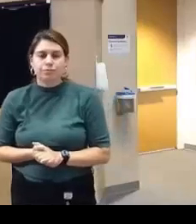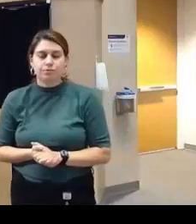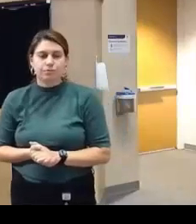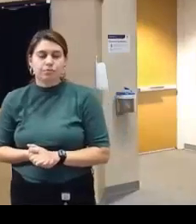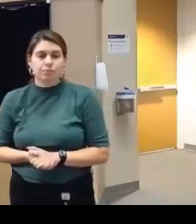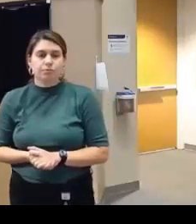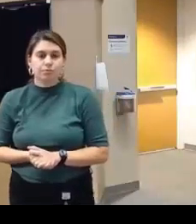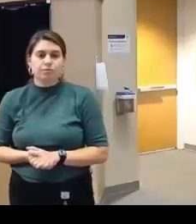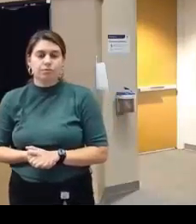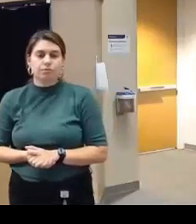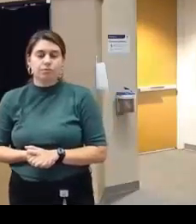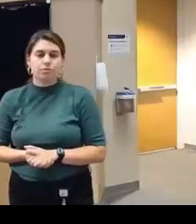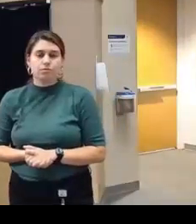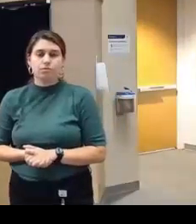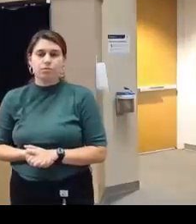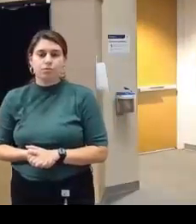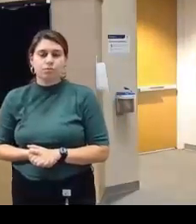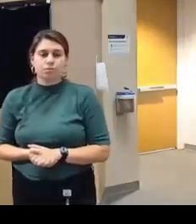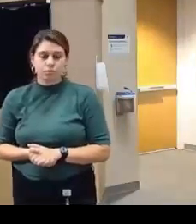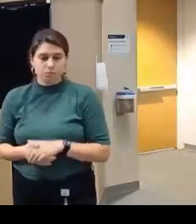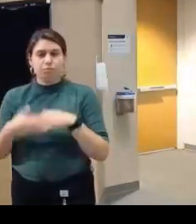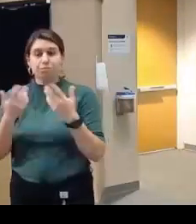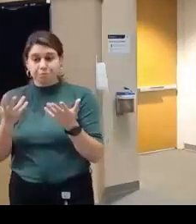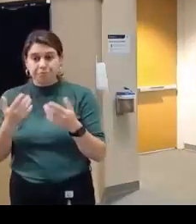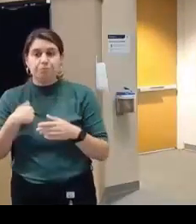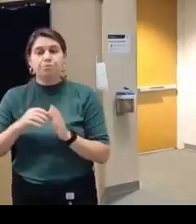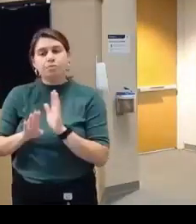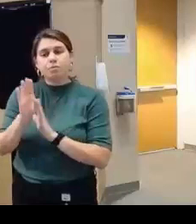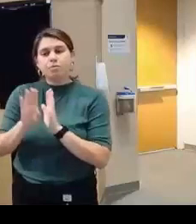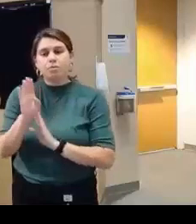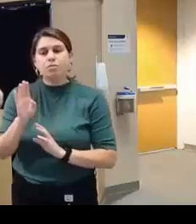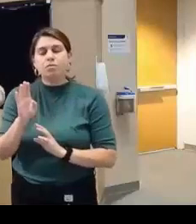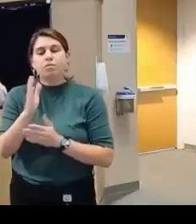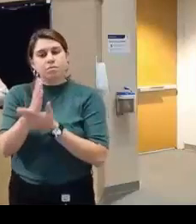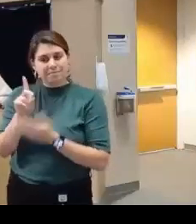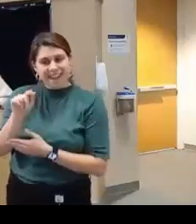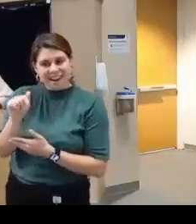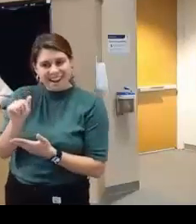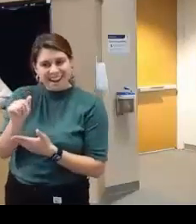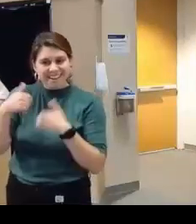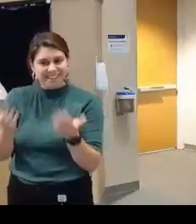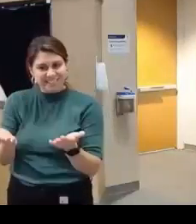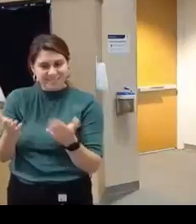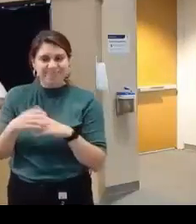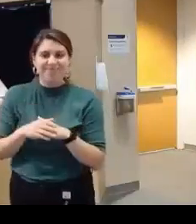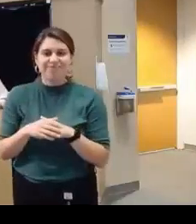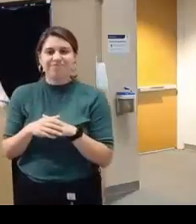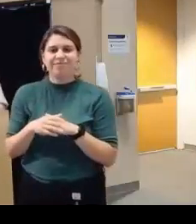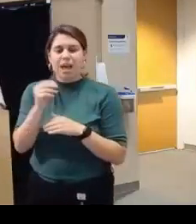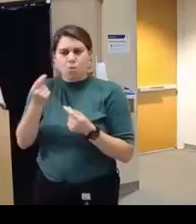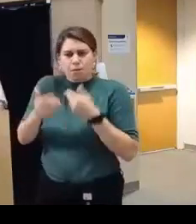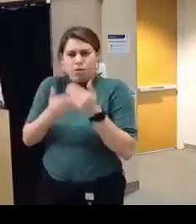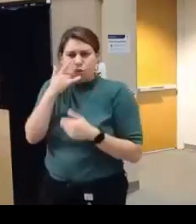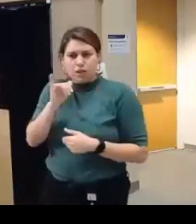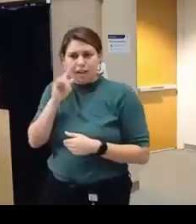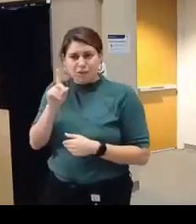Okay. And then what we were able to do was start to develop a little bit of data gathering processes, which